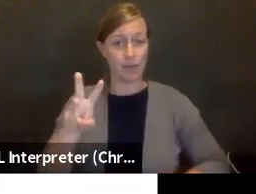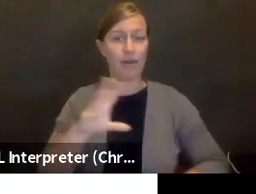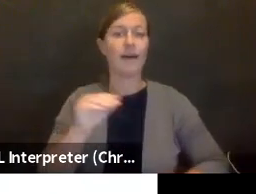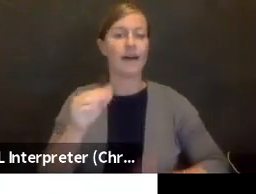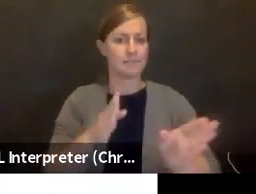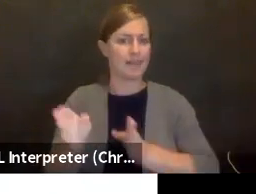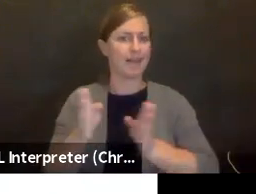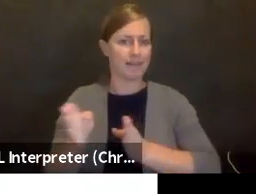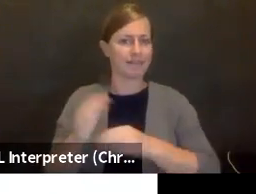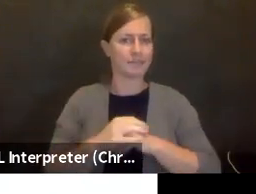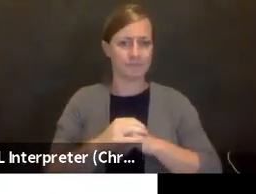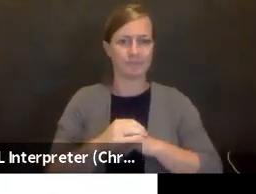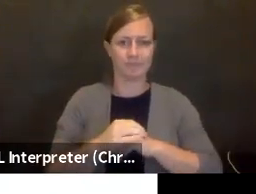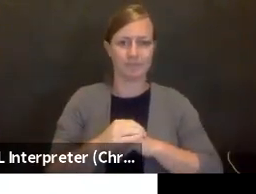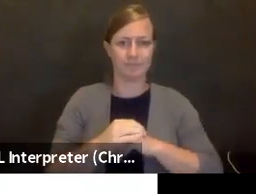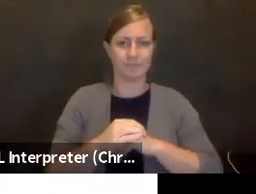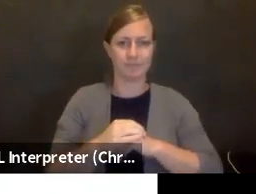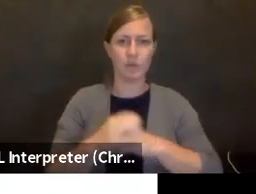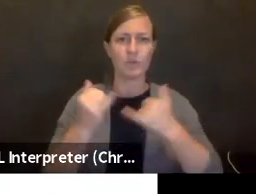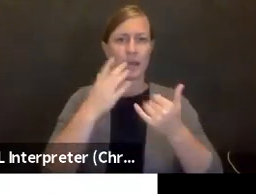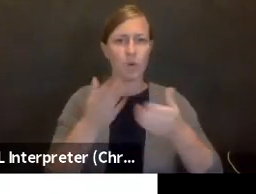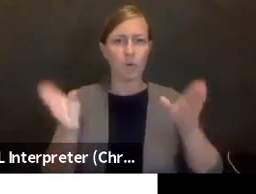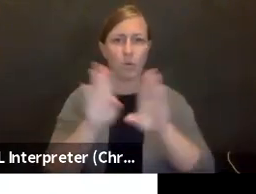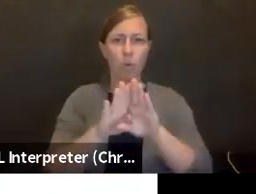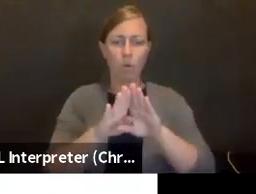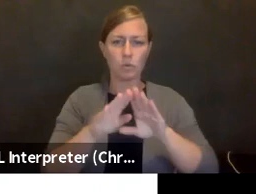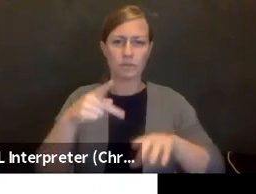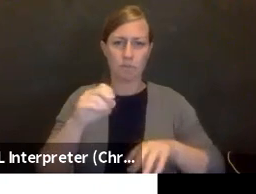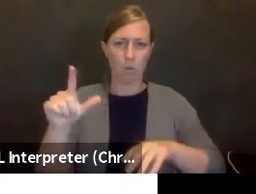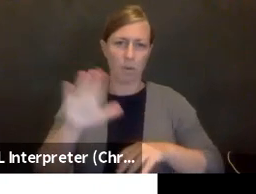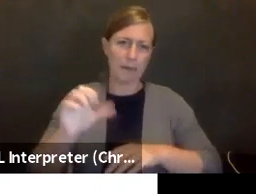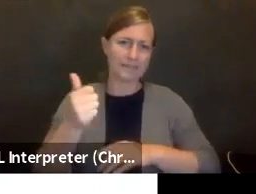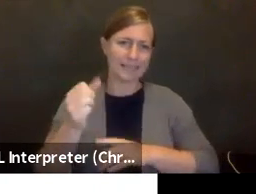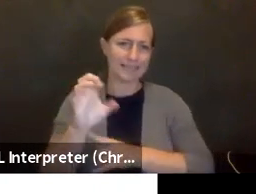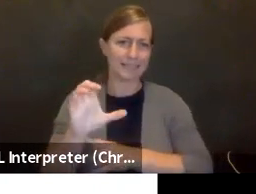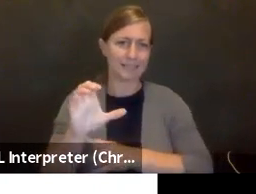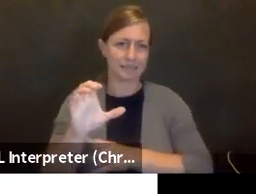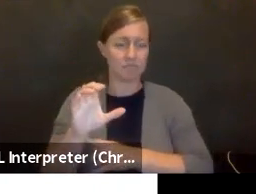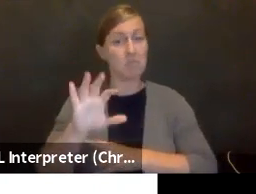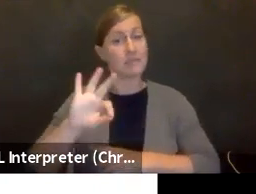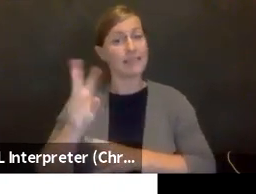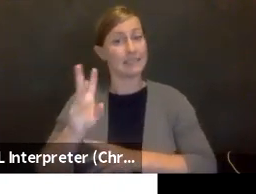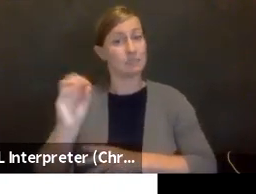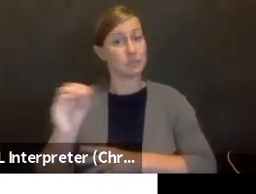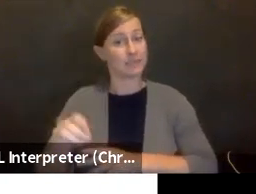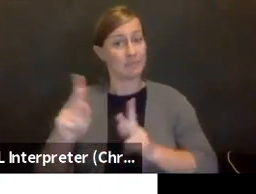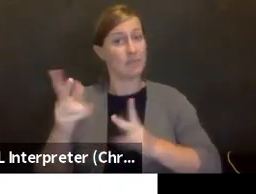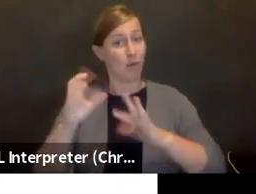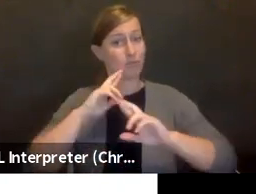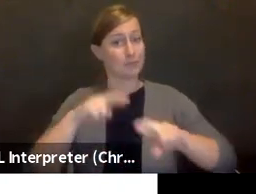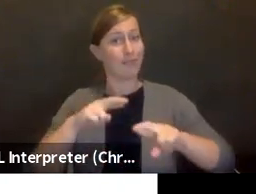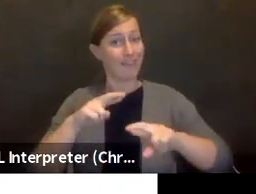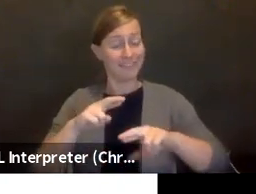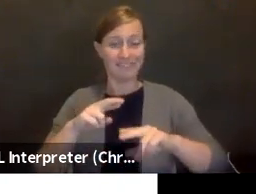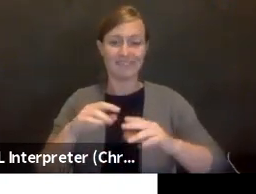planning. Now, I'm going to end this poll in about 10 seconds. We have received 96% of our vote, and I want to show